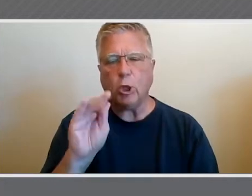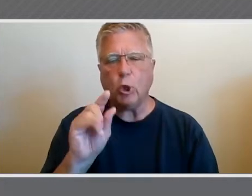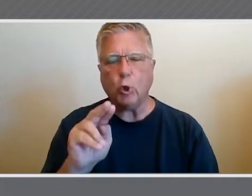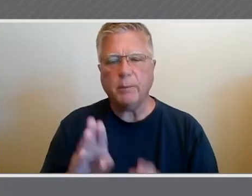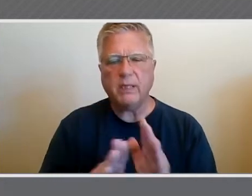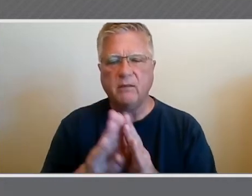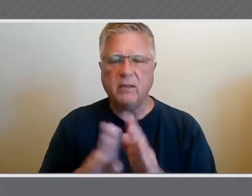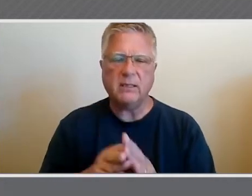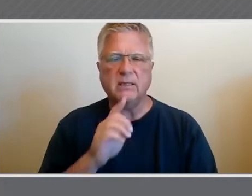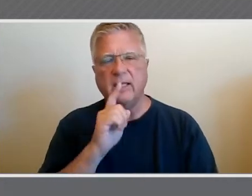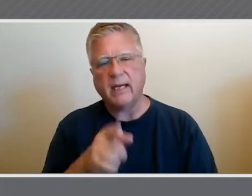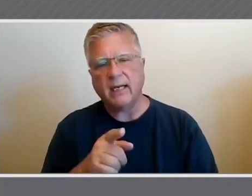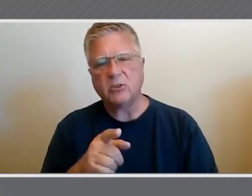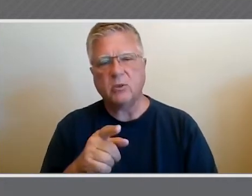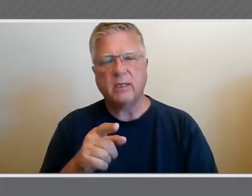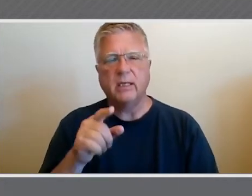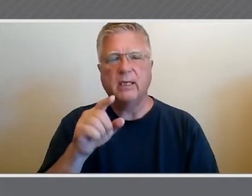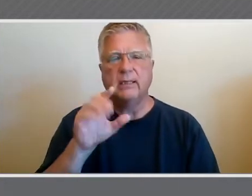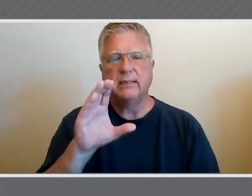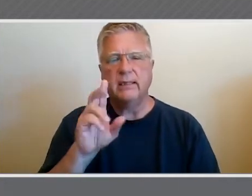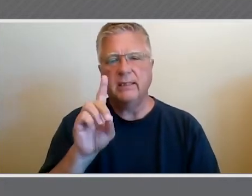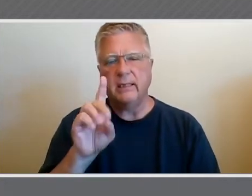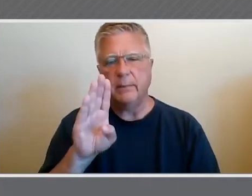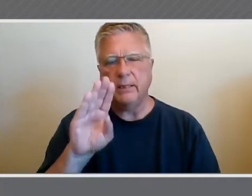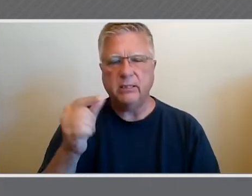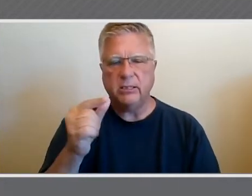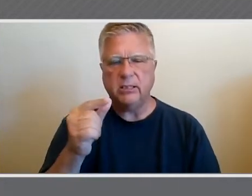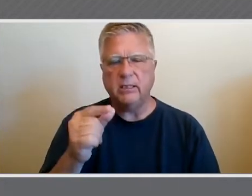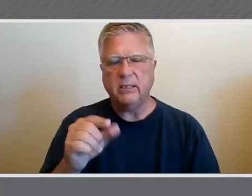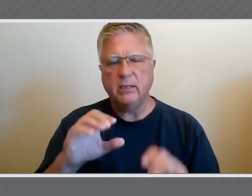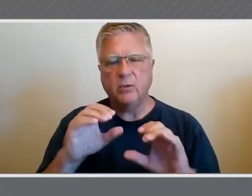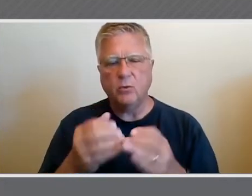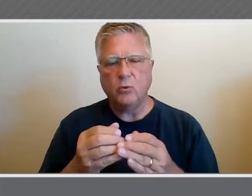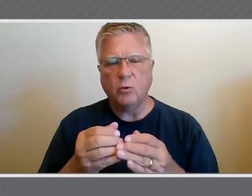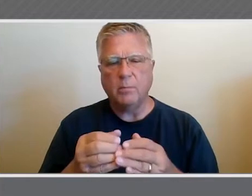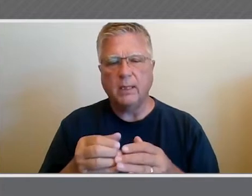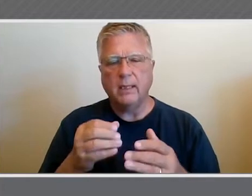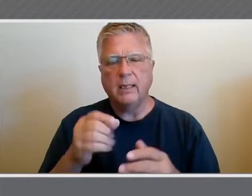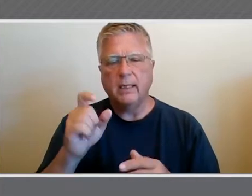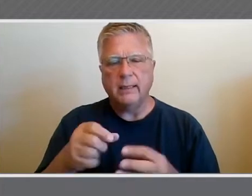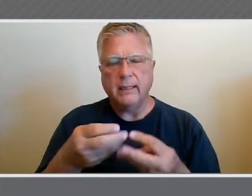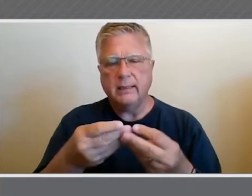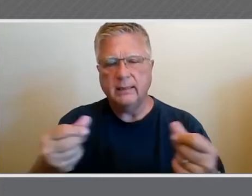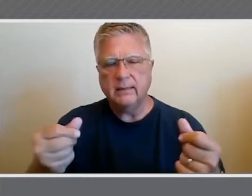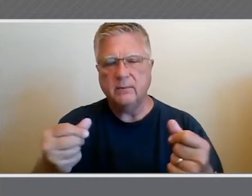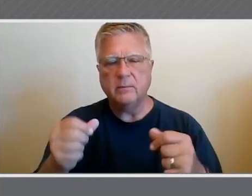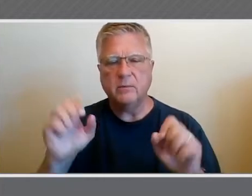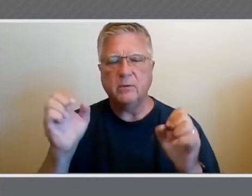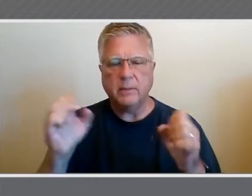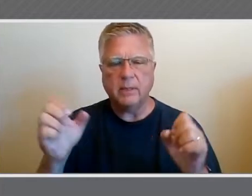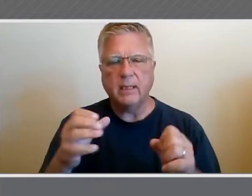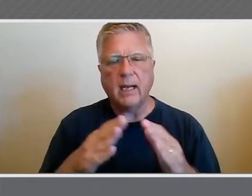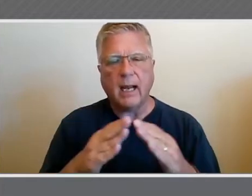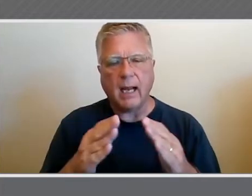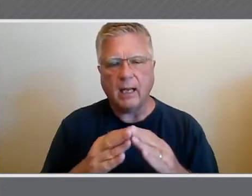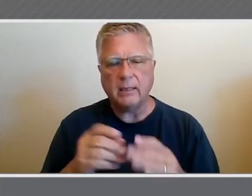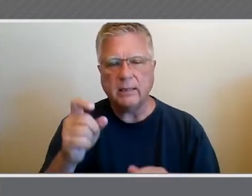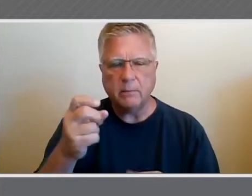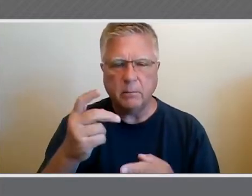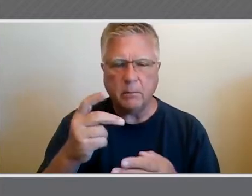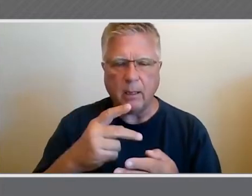itself, Emergency Solutions Grant, Housing Opportunities for Persons with AIDS, and the Home Investment Partnerships